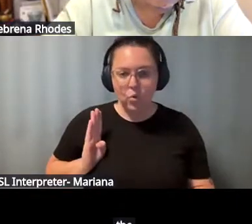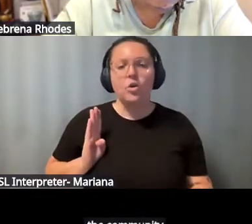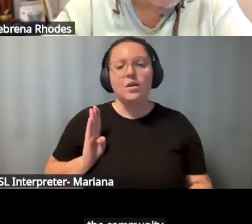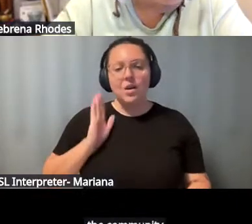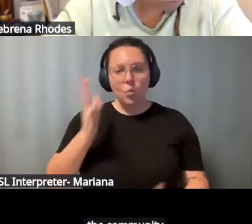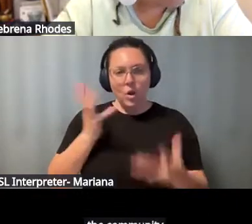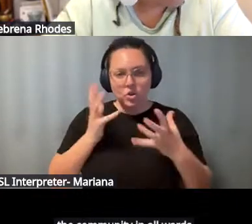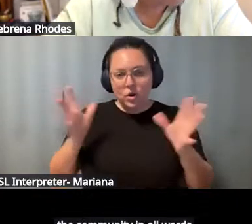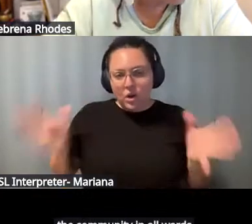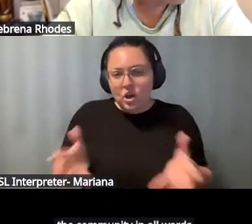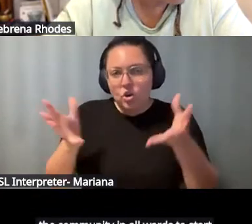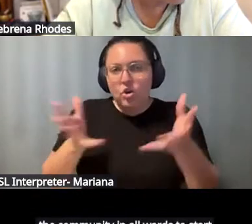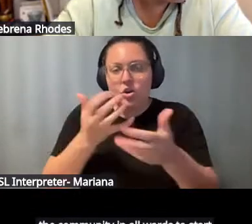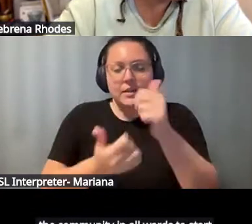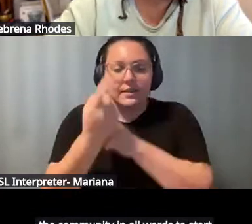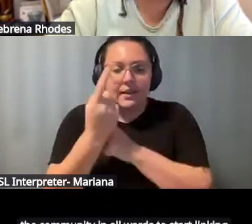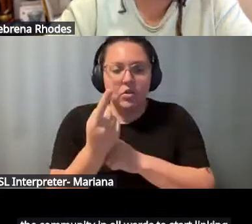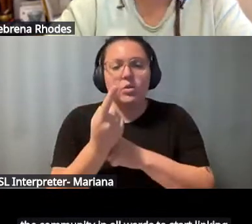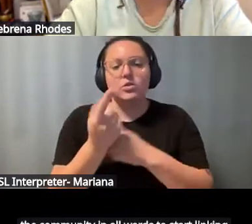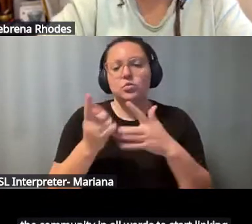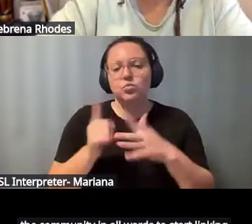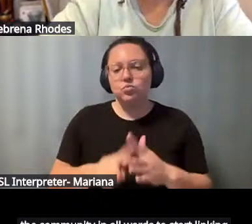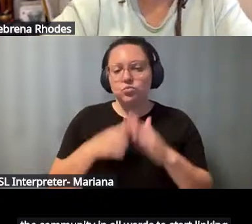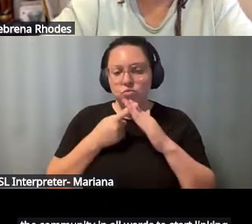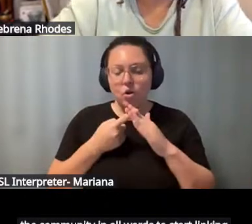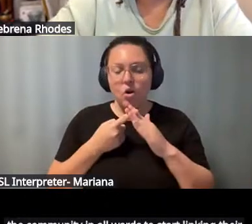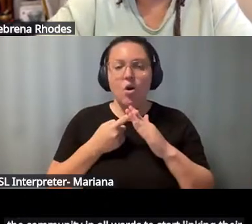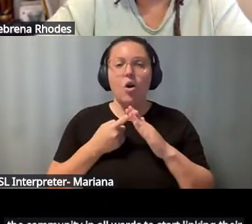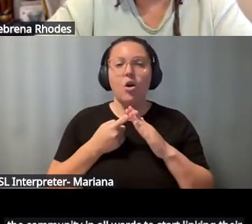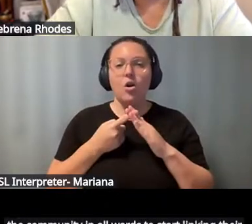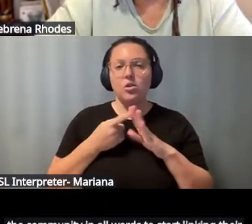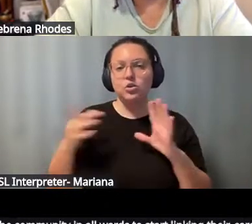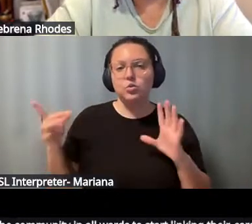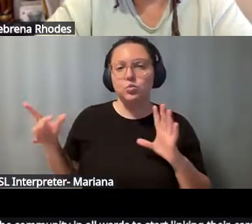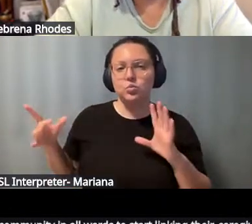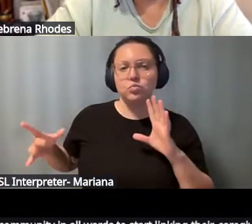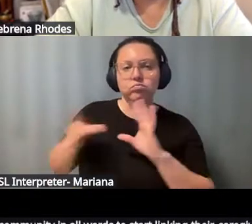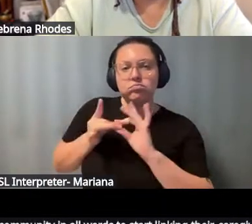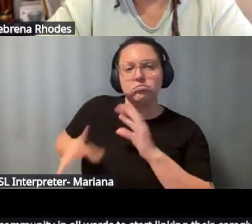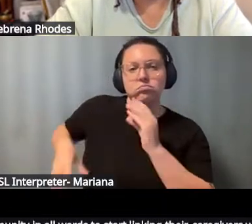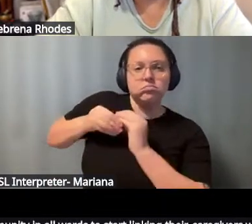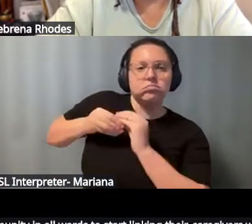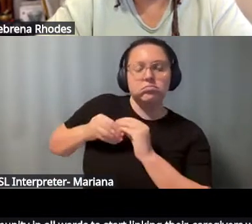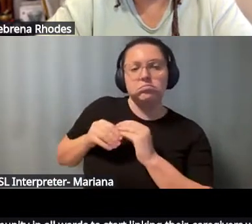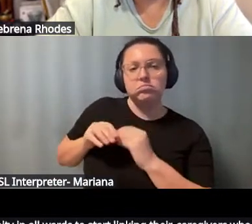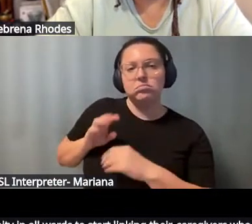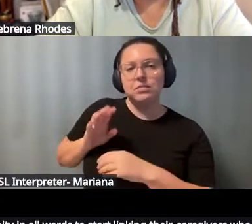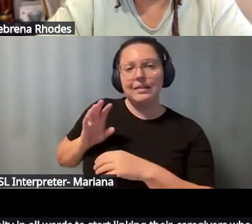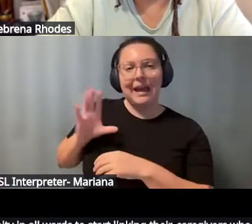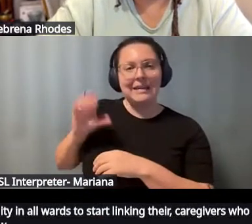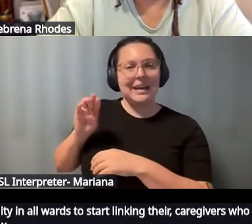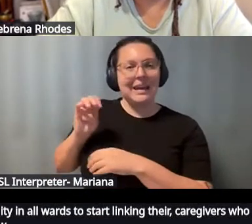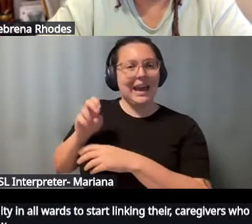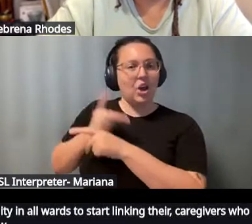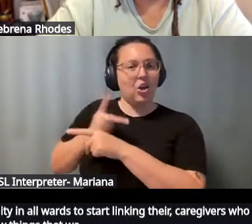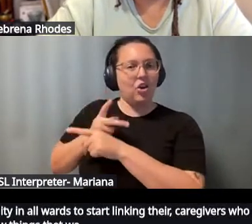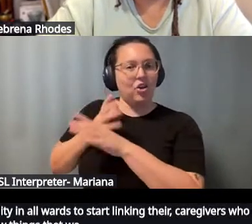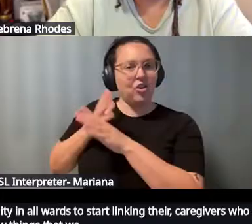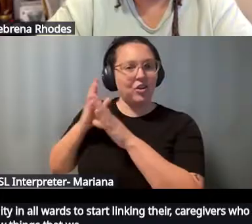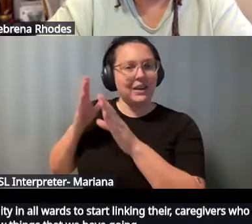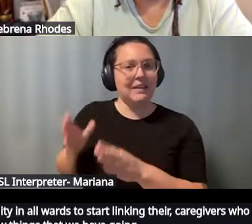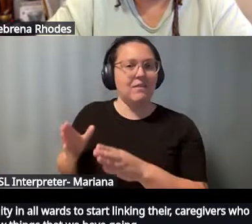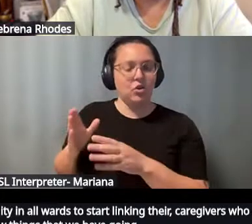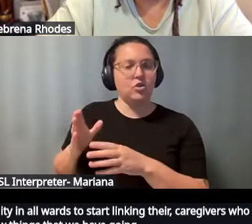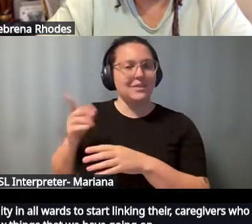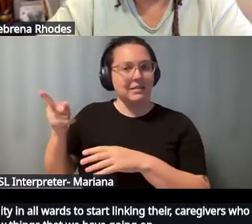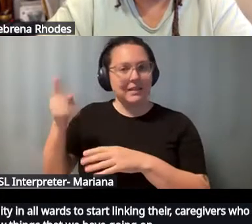wards to start linking their caregivers who don't know, right, the new things that we have going on,